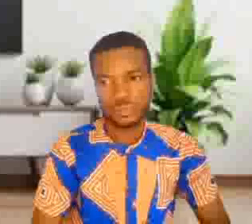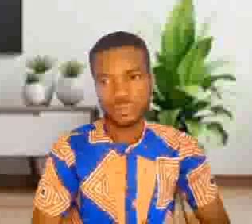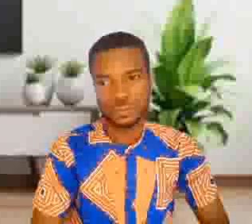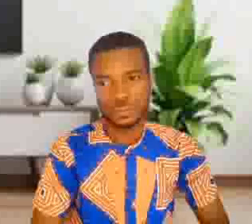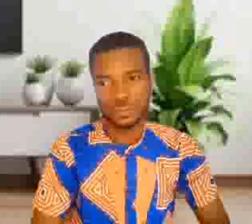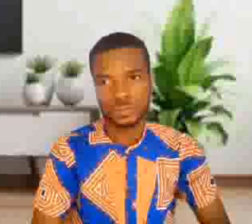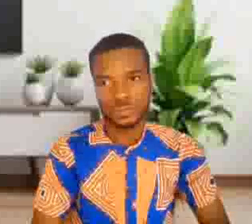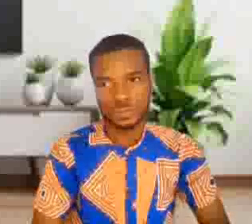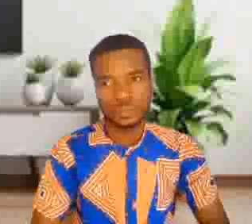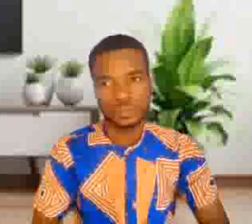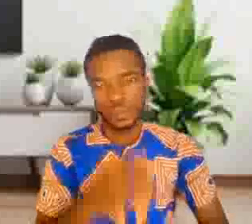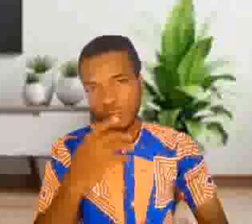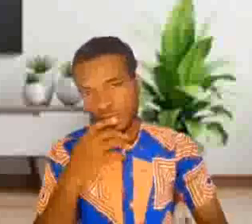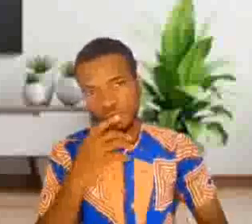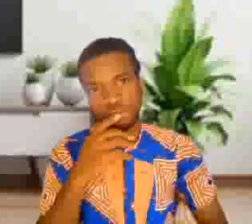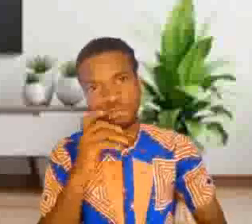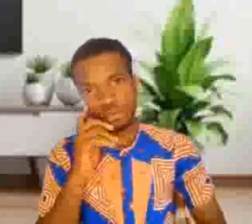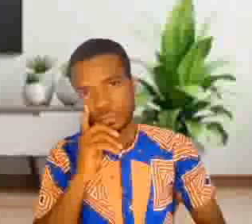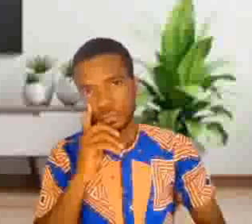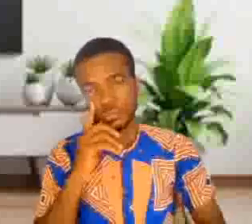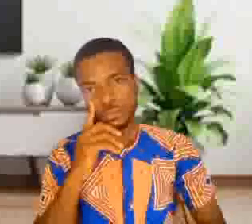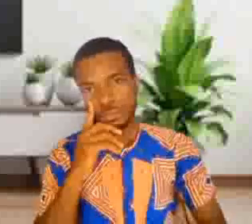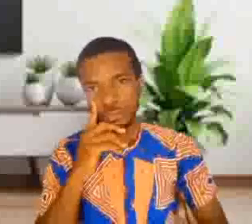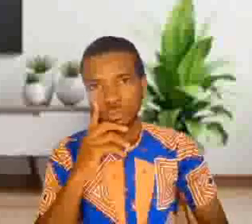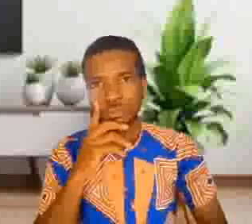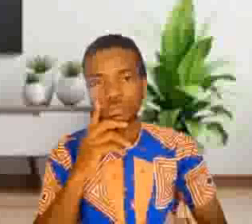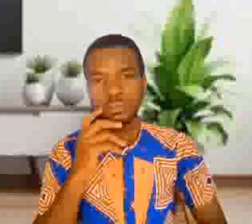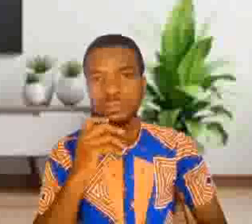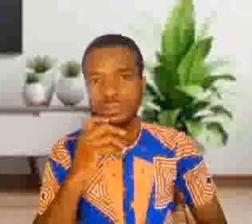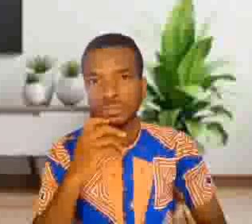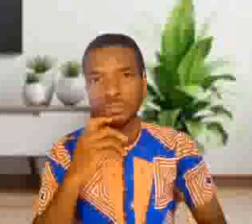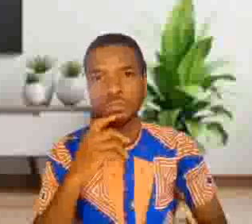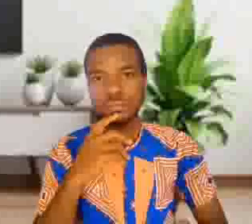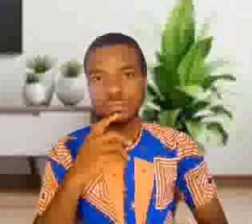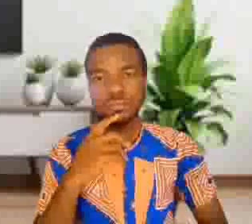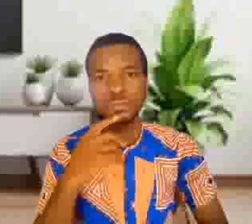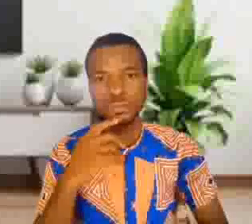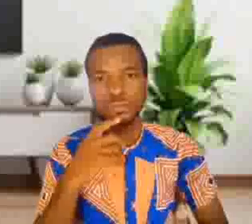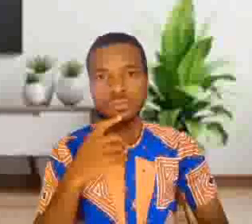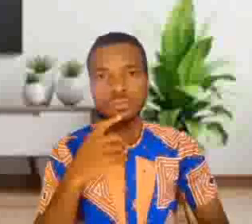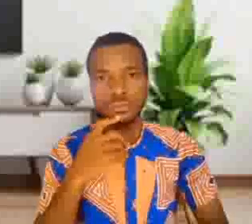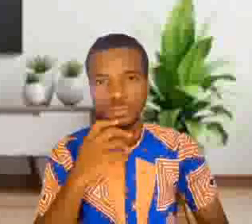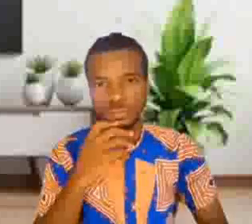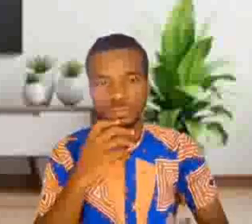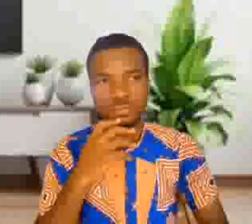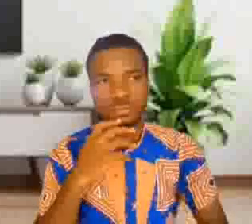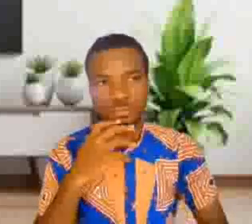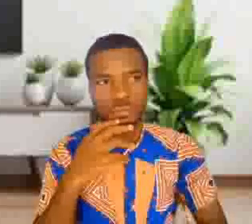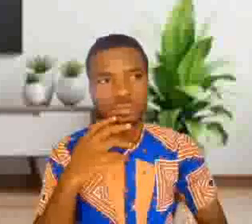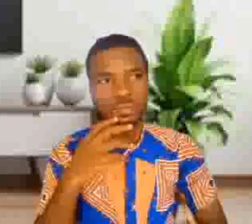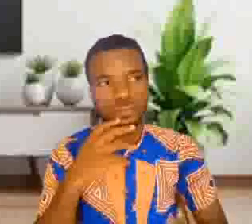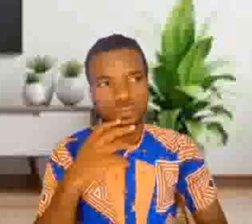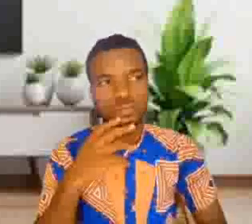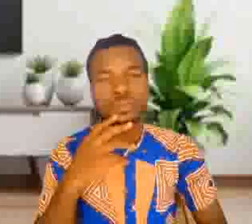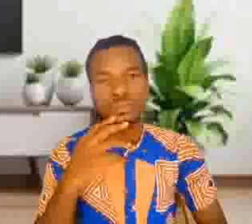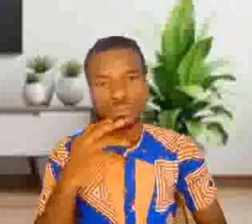you, dominion will be a byproduct. And as you study that scripture, you will